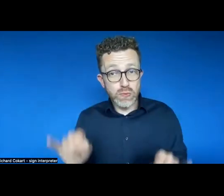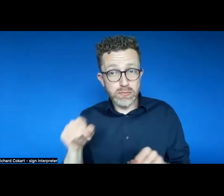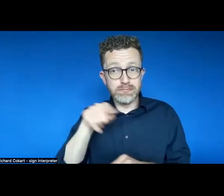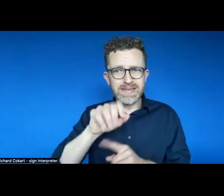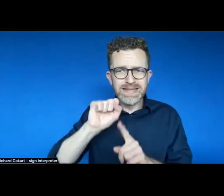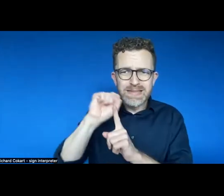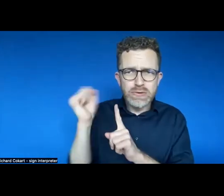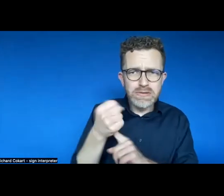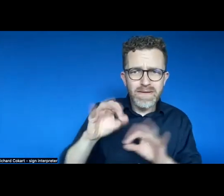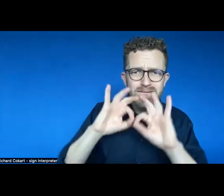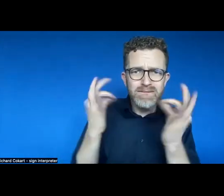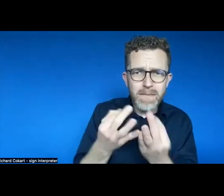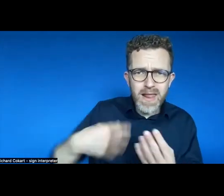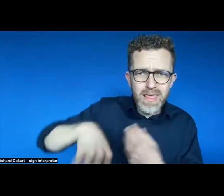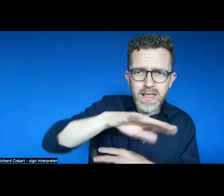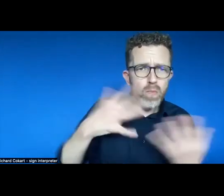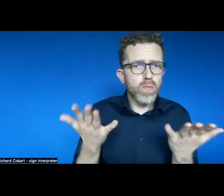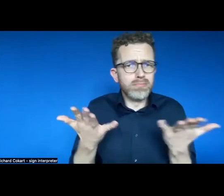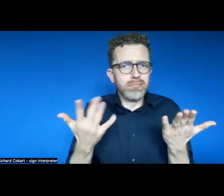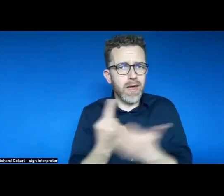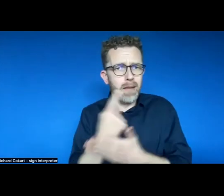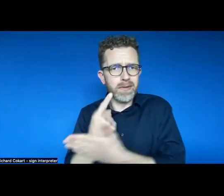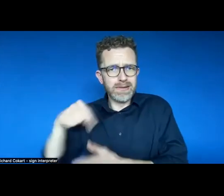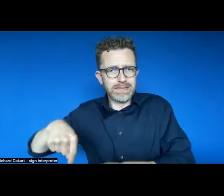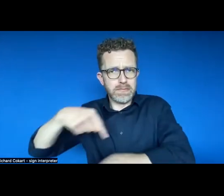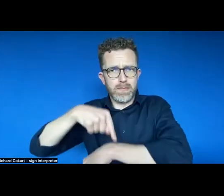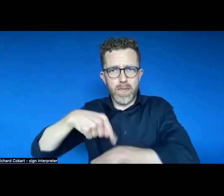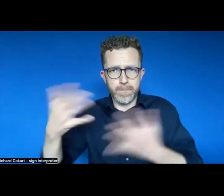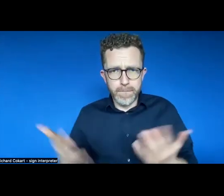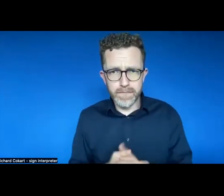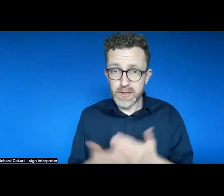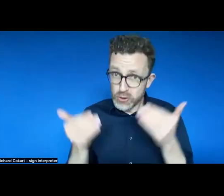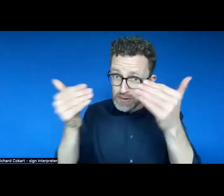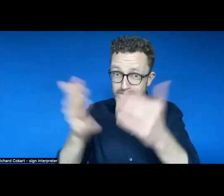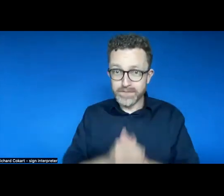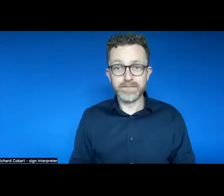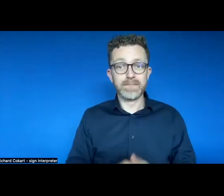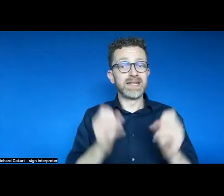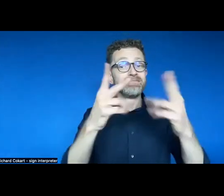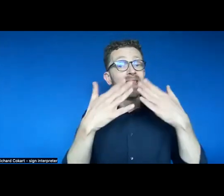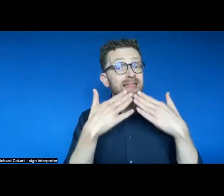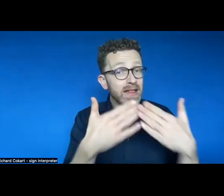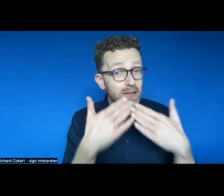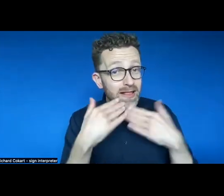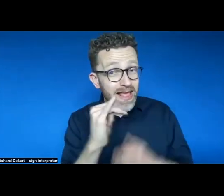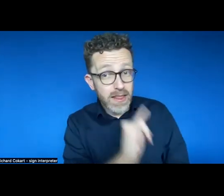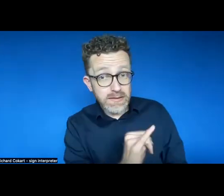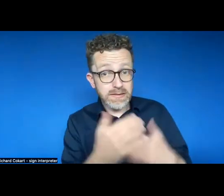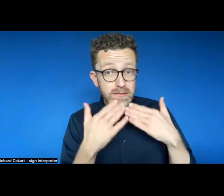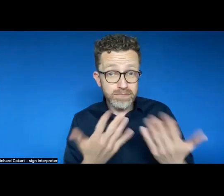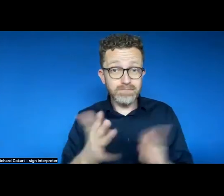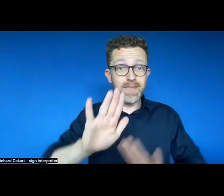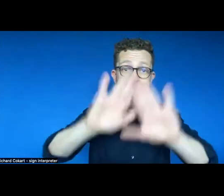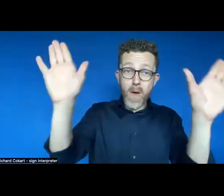a little bit difficult to speak after this video we watched, and I would